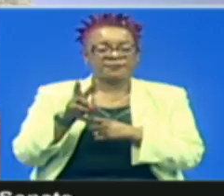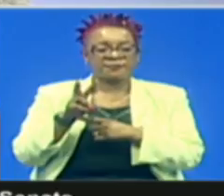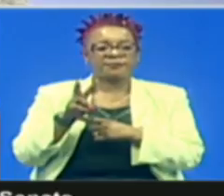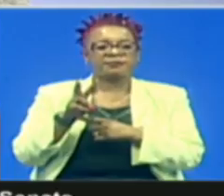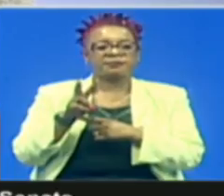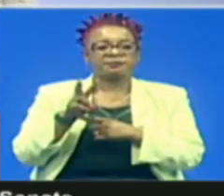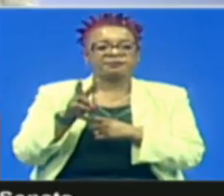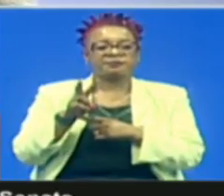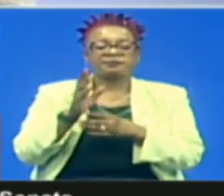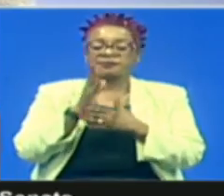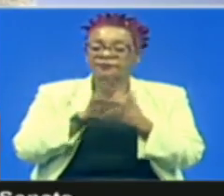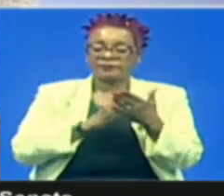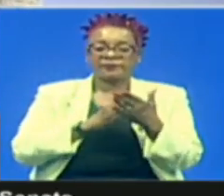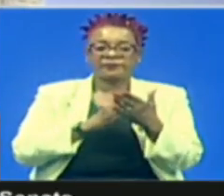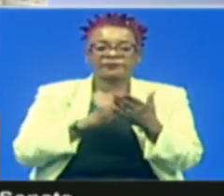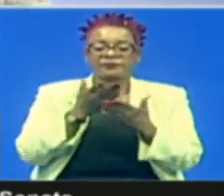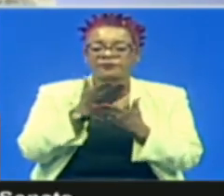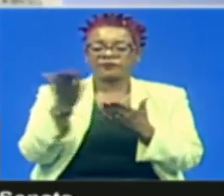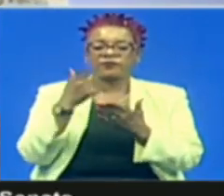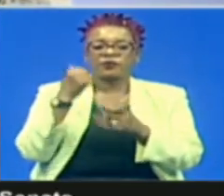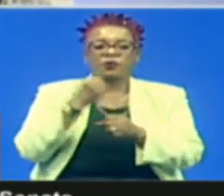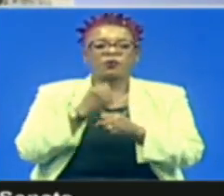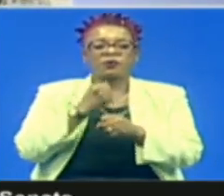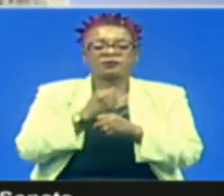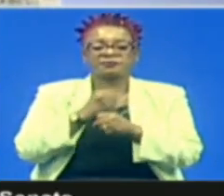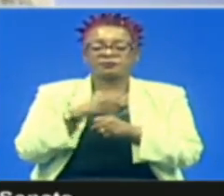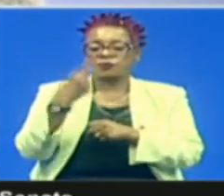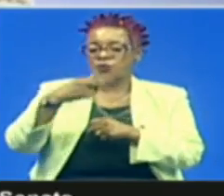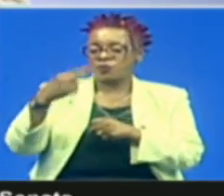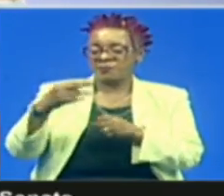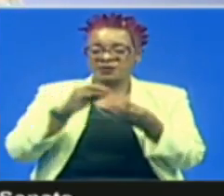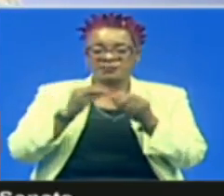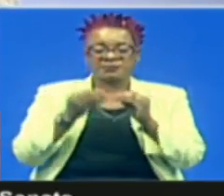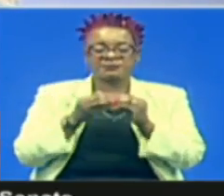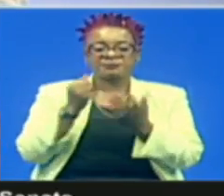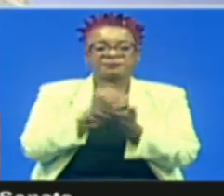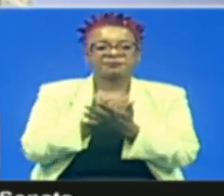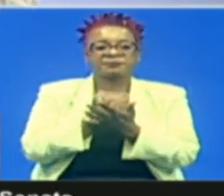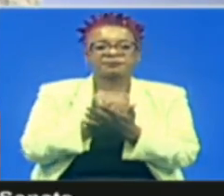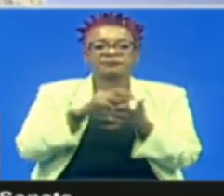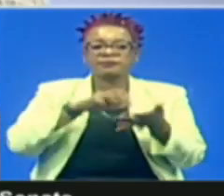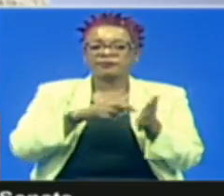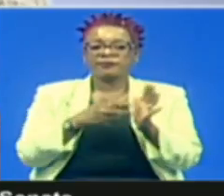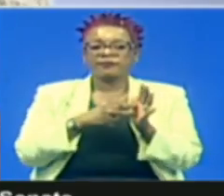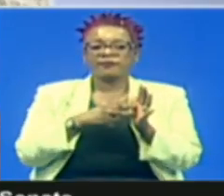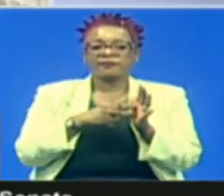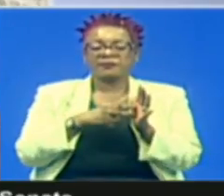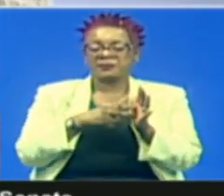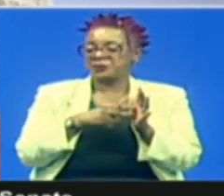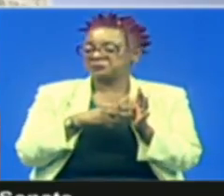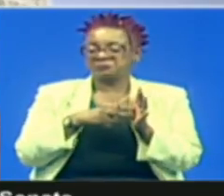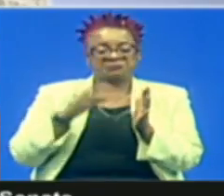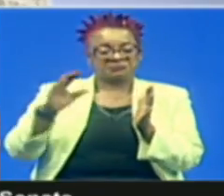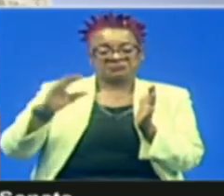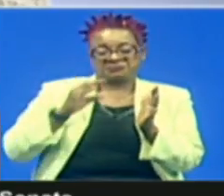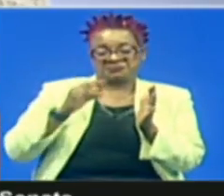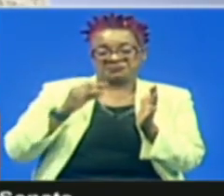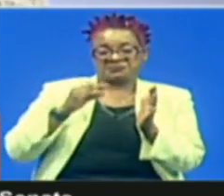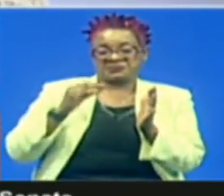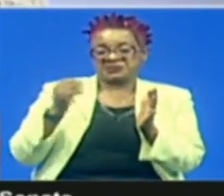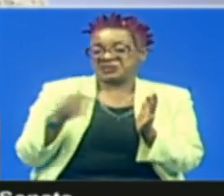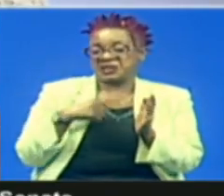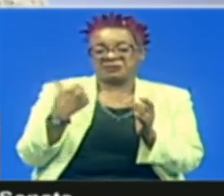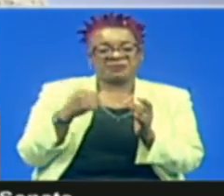Elsewhere, some of the clerks who worked in the Huduma number registration project say that they are yet to receive their payment